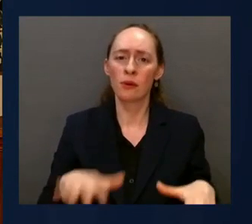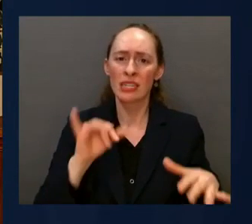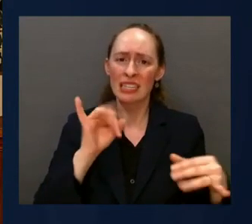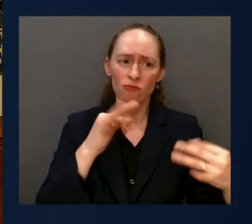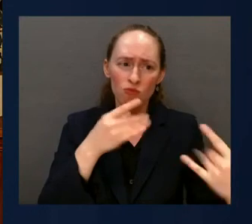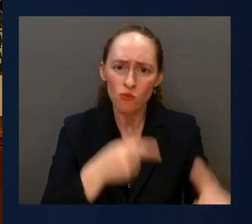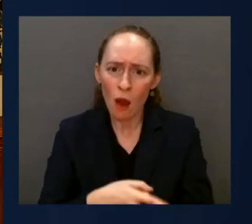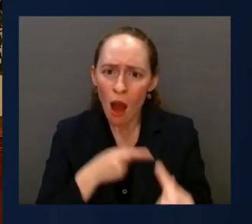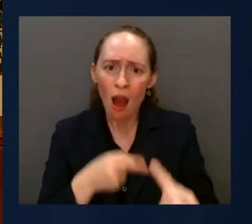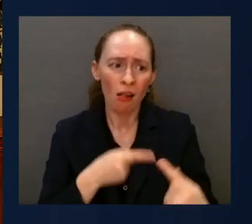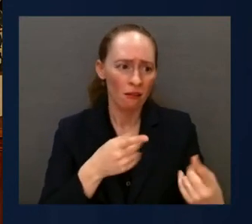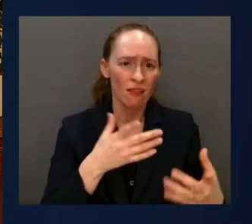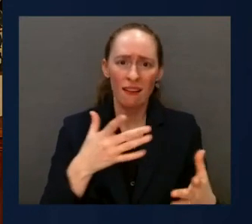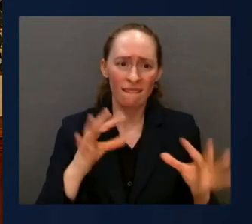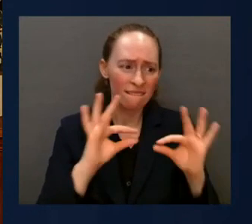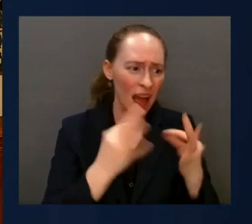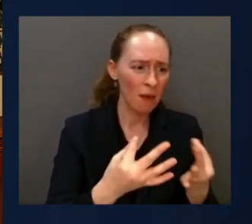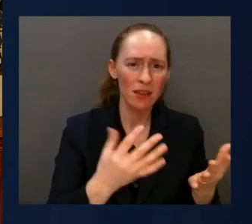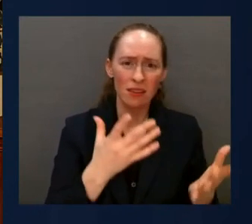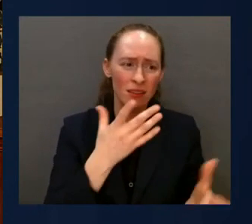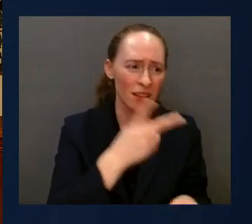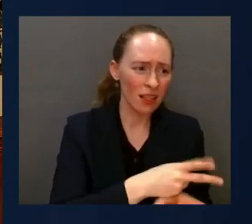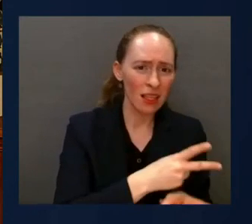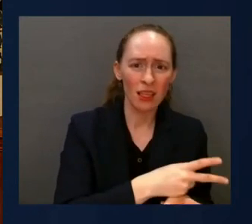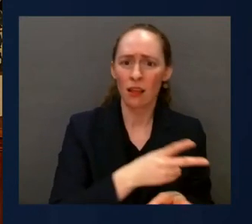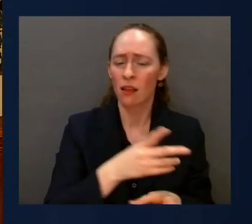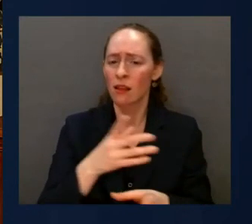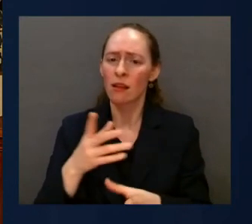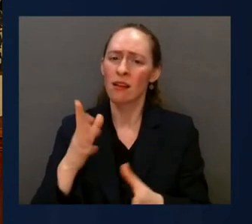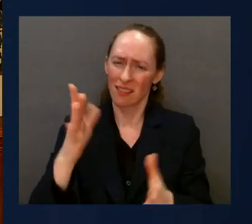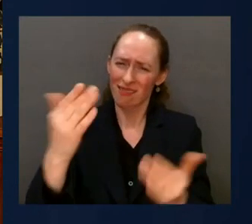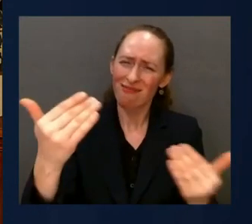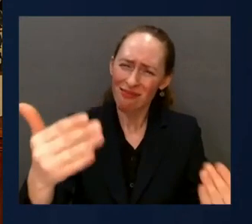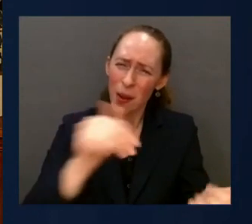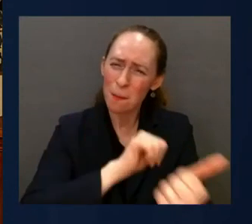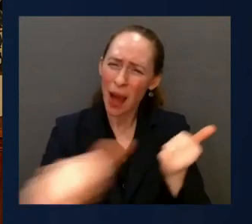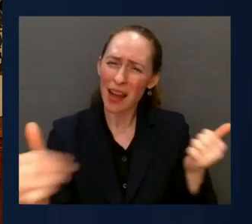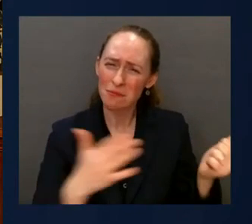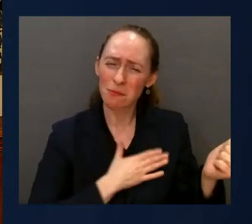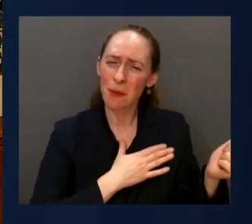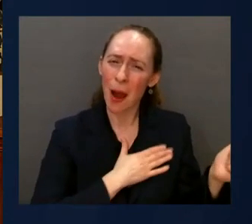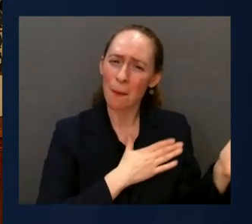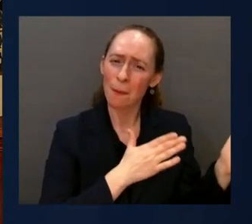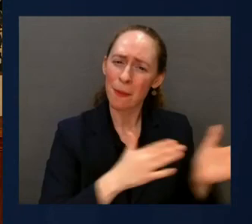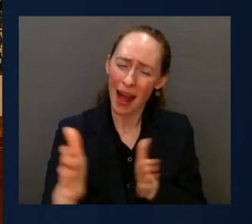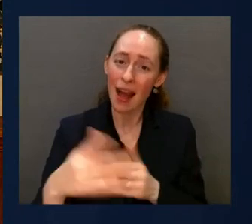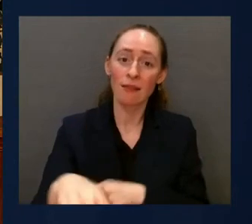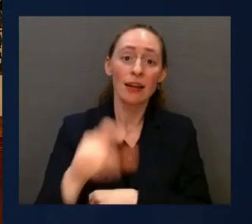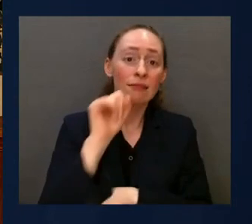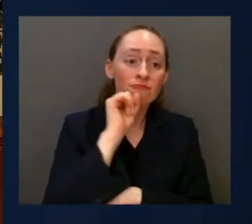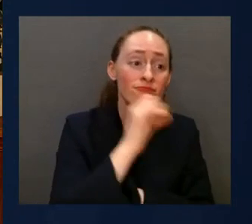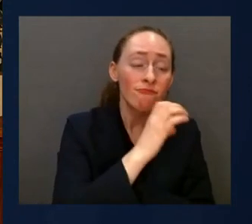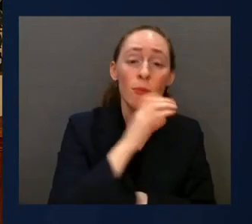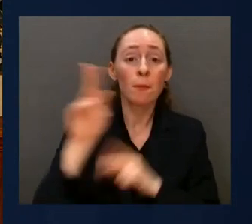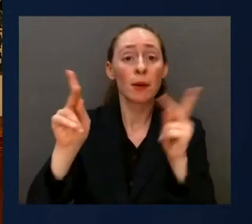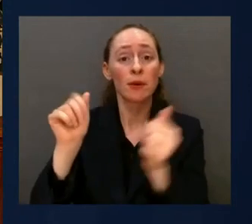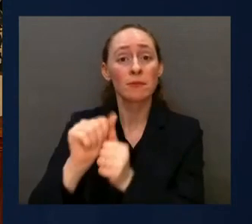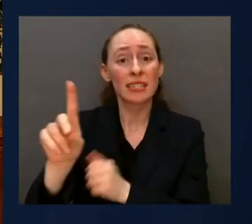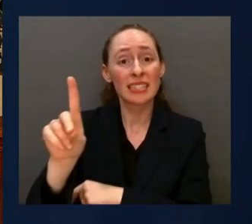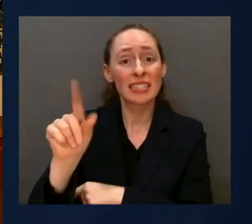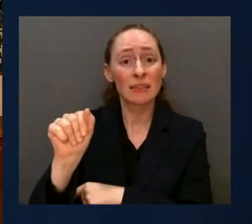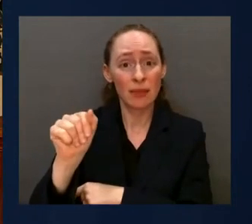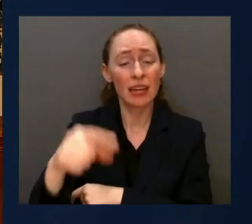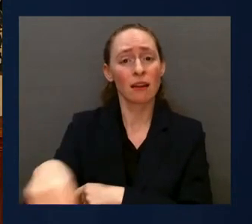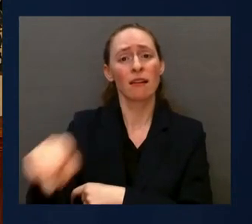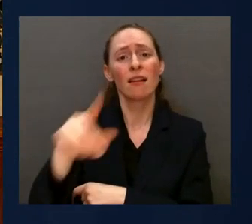plan so we get seniors and people with disabilities the home care and services they need. And support